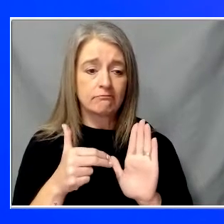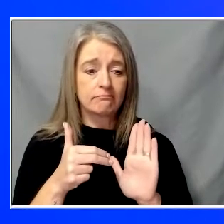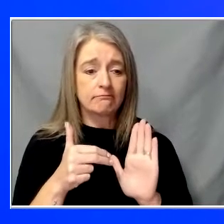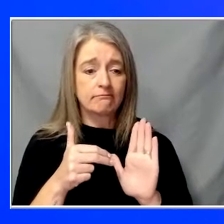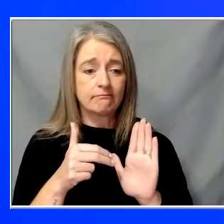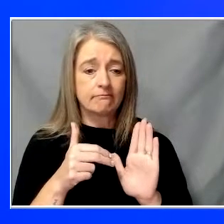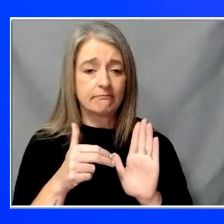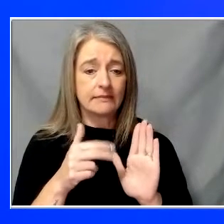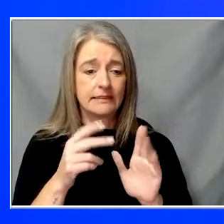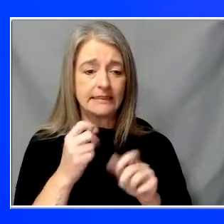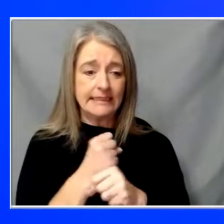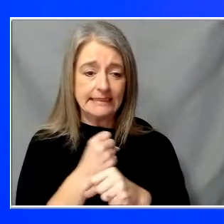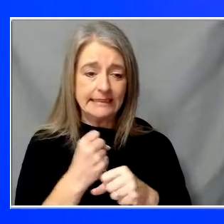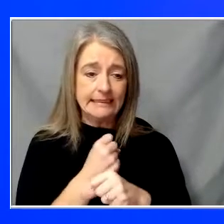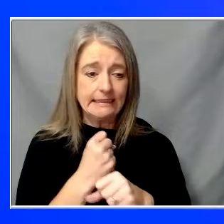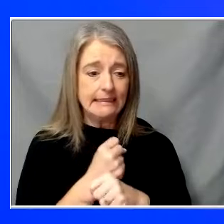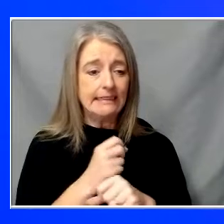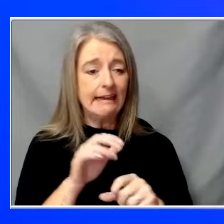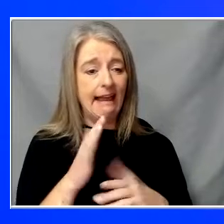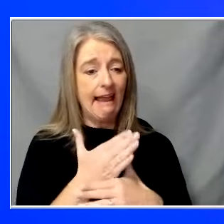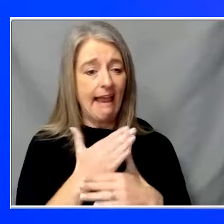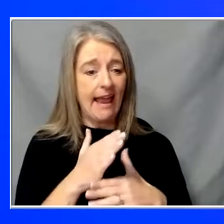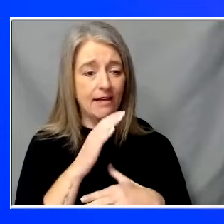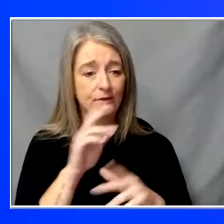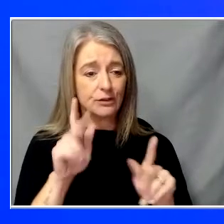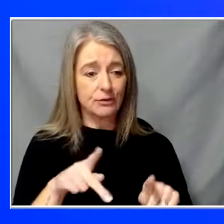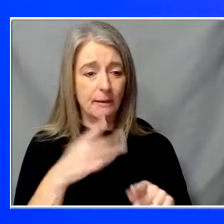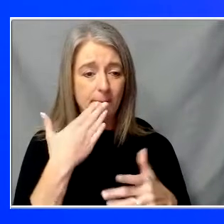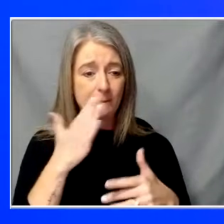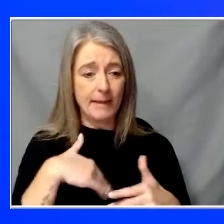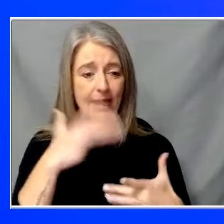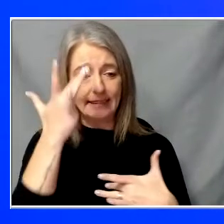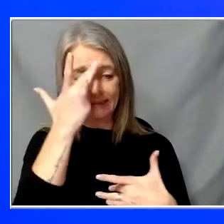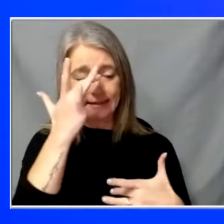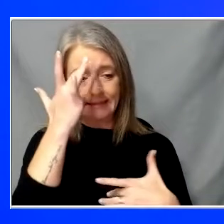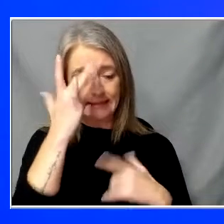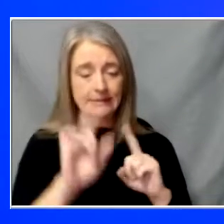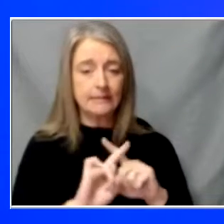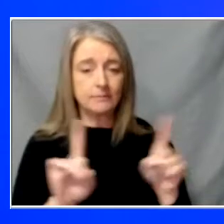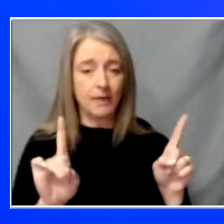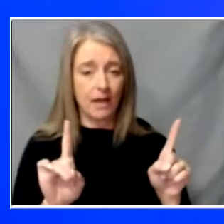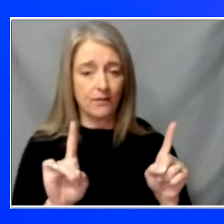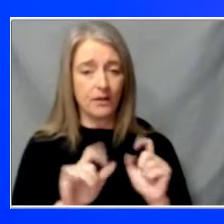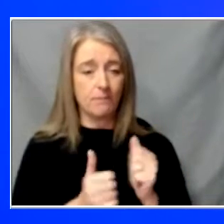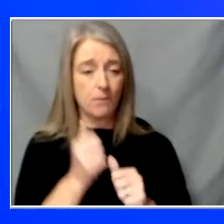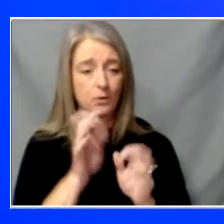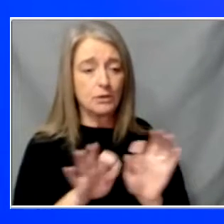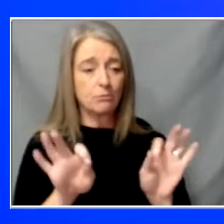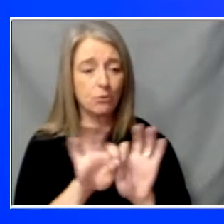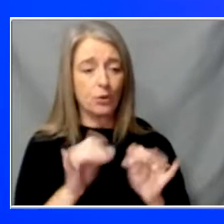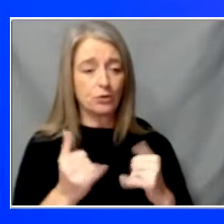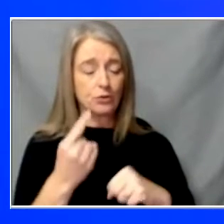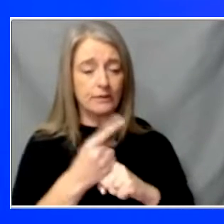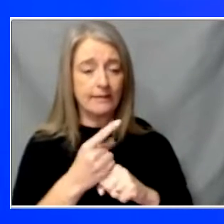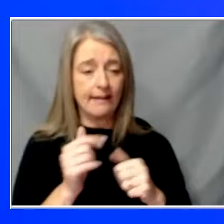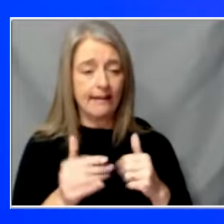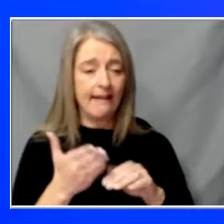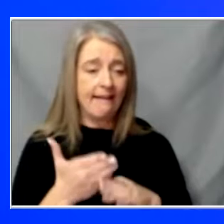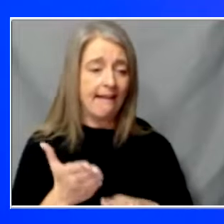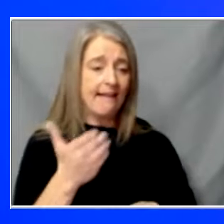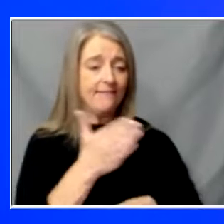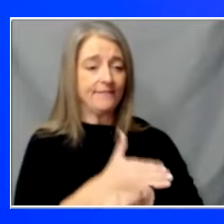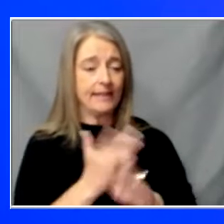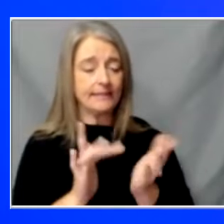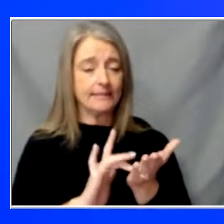statistically, average person is very bad disease. However, the most important today, the advance of medicine is we